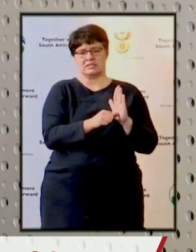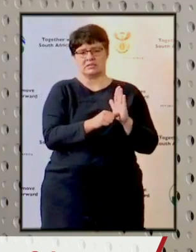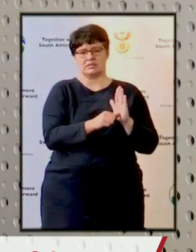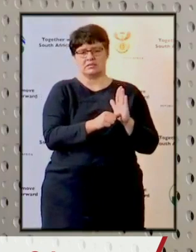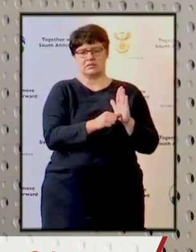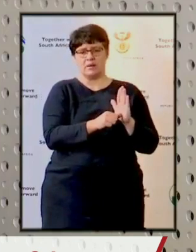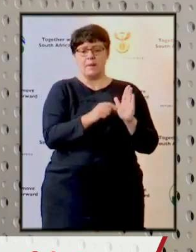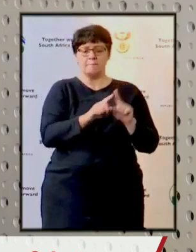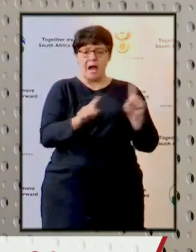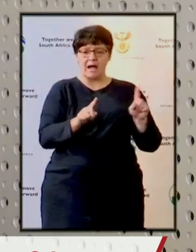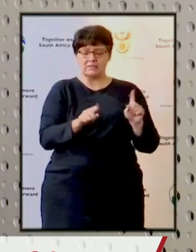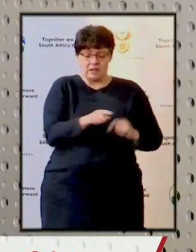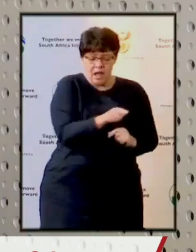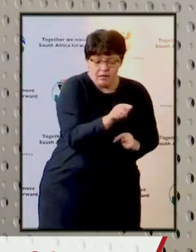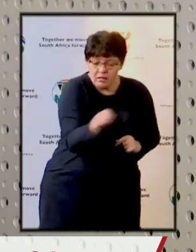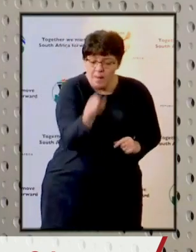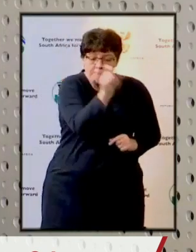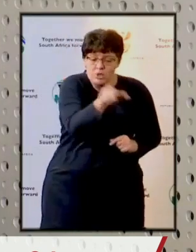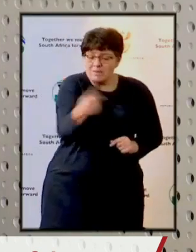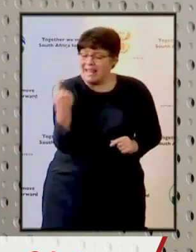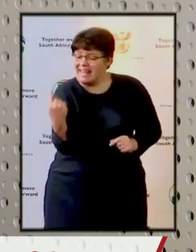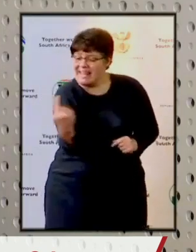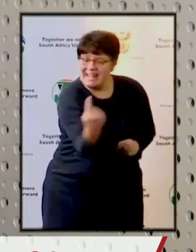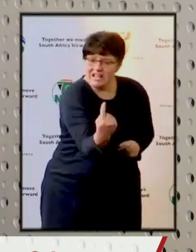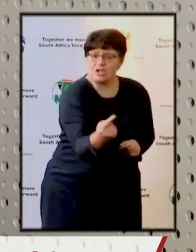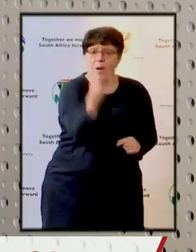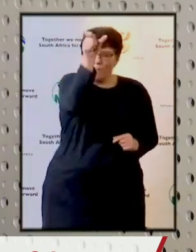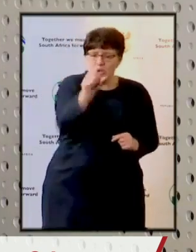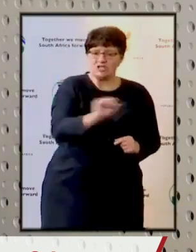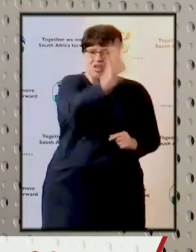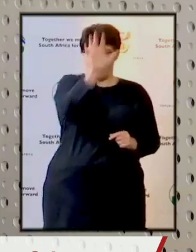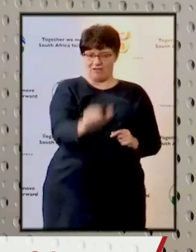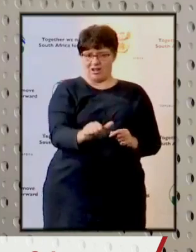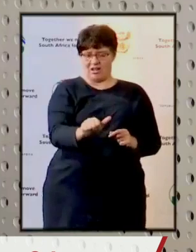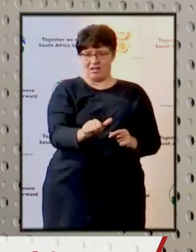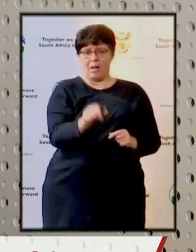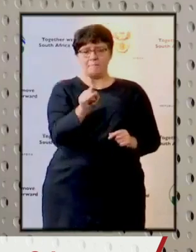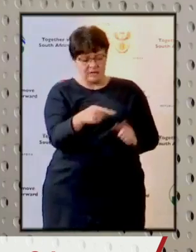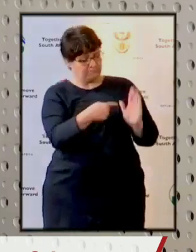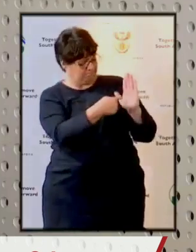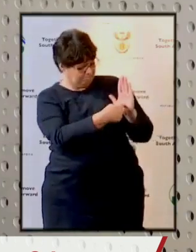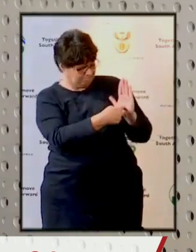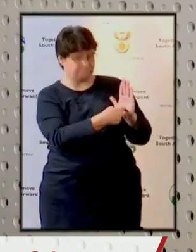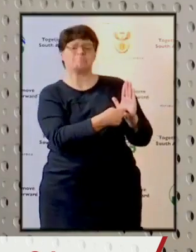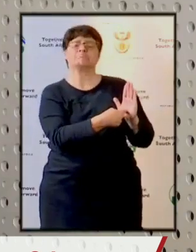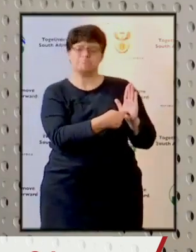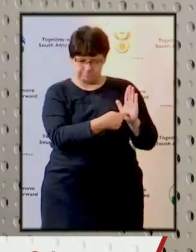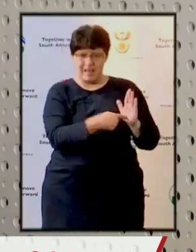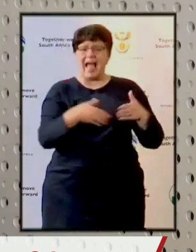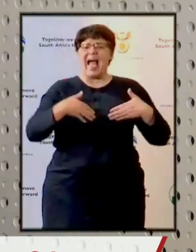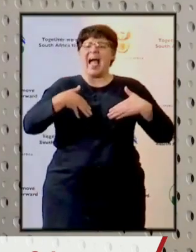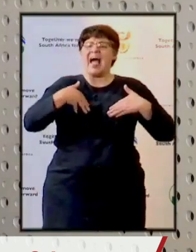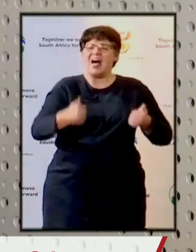together. Every South African, every person in the country, to observe the basic health